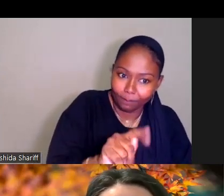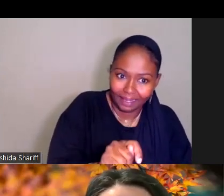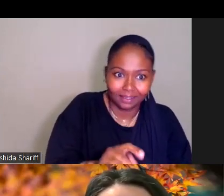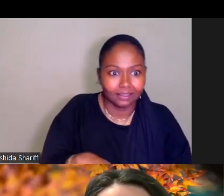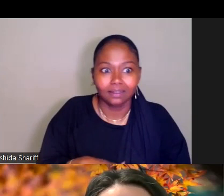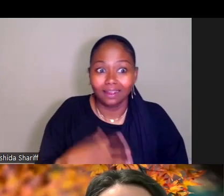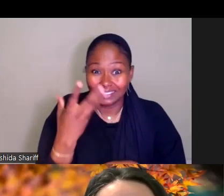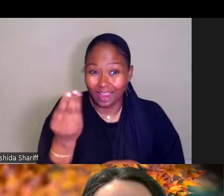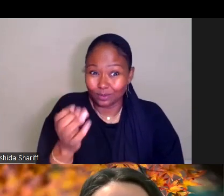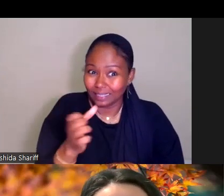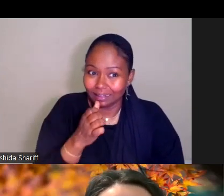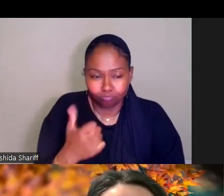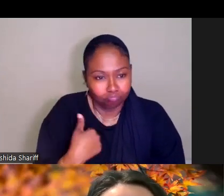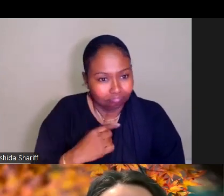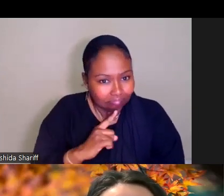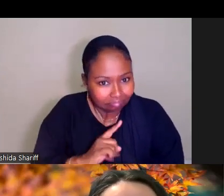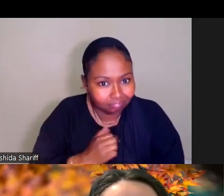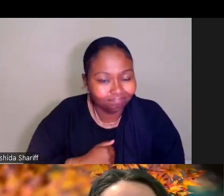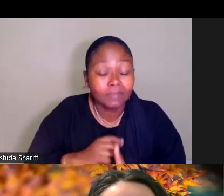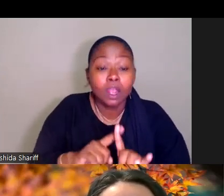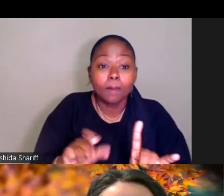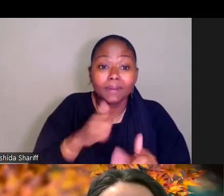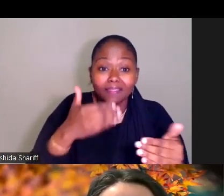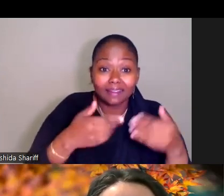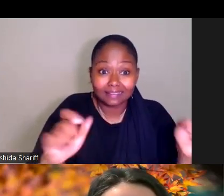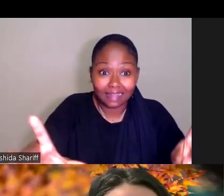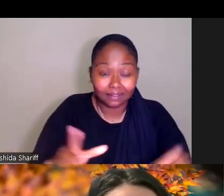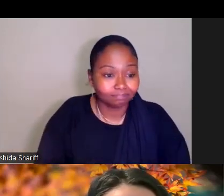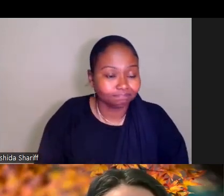duties about LPS. If you could, next slide, please.